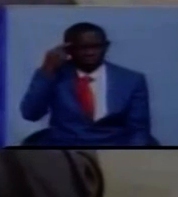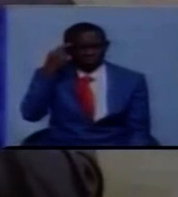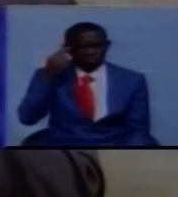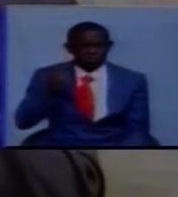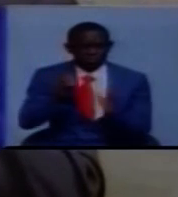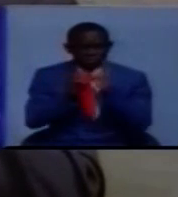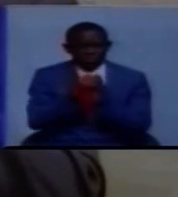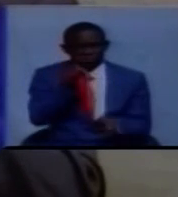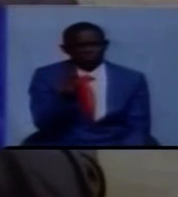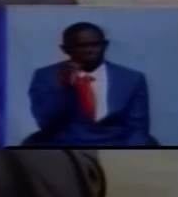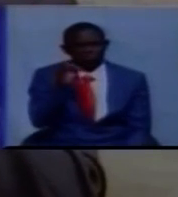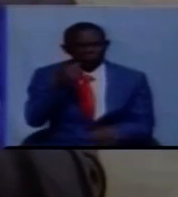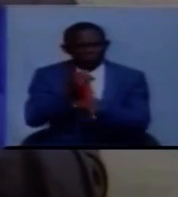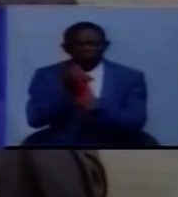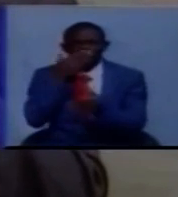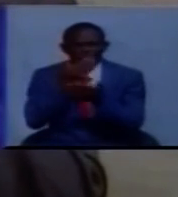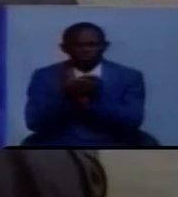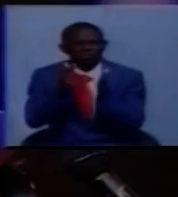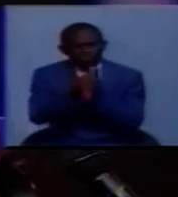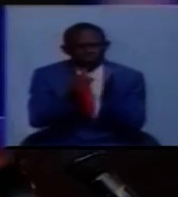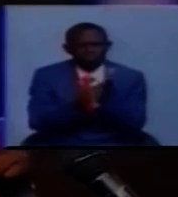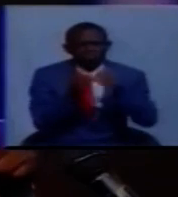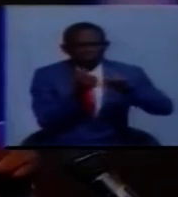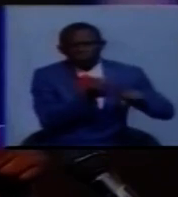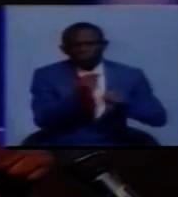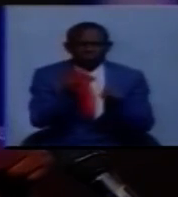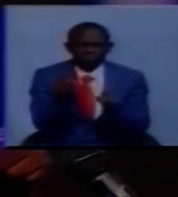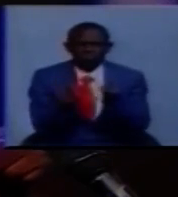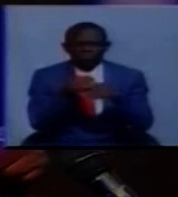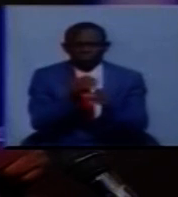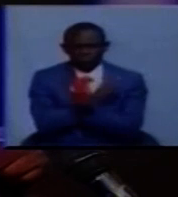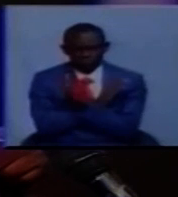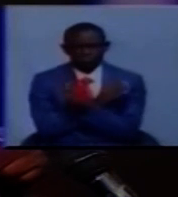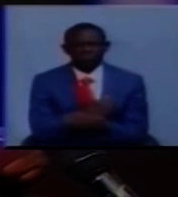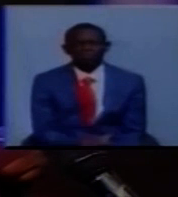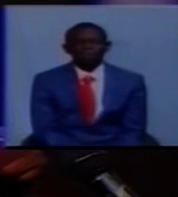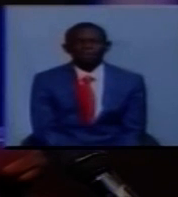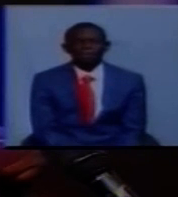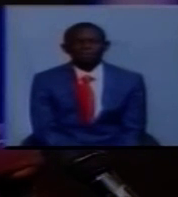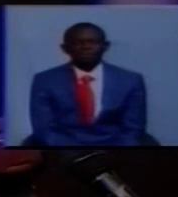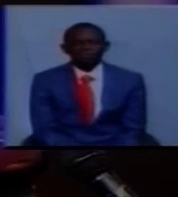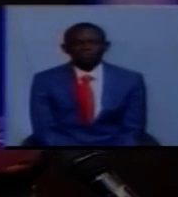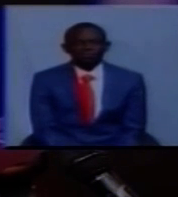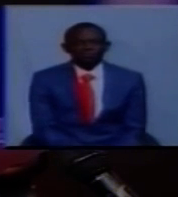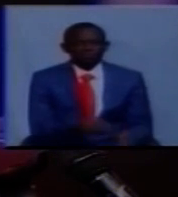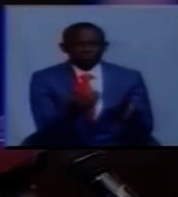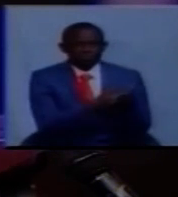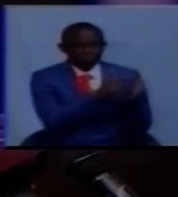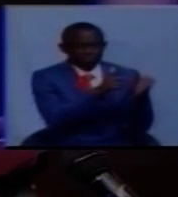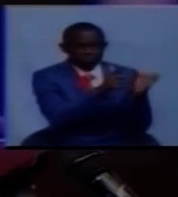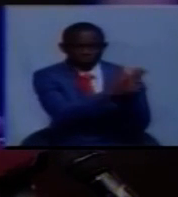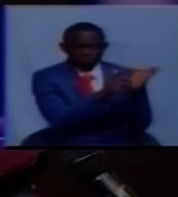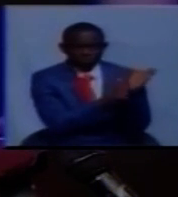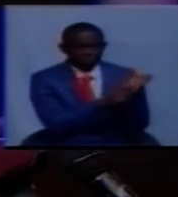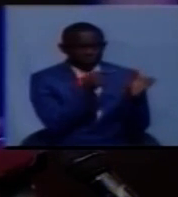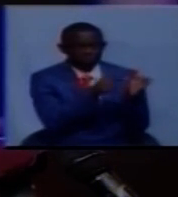of this country. What is more pronounced in this amendment is the issue of casualization. What does that mean? This new law has